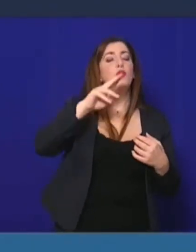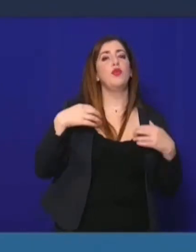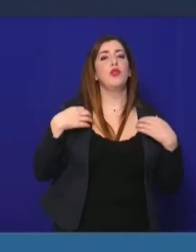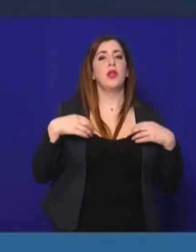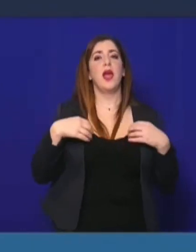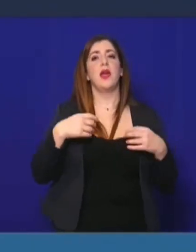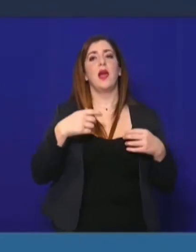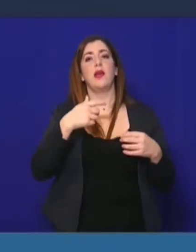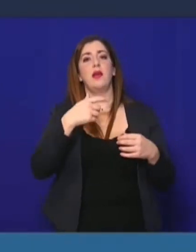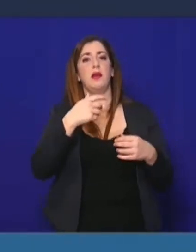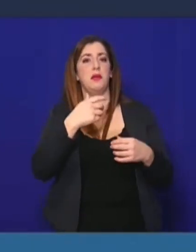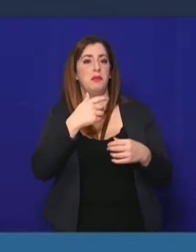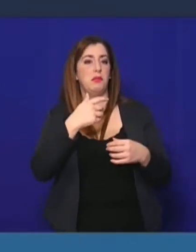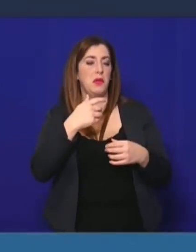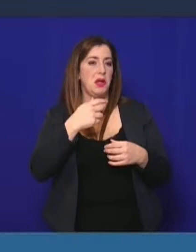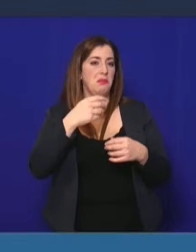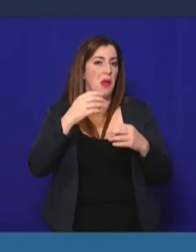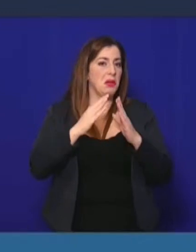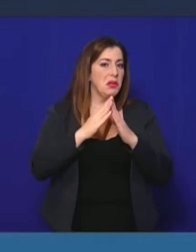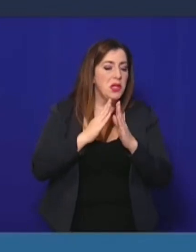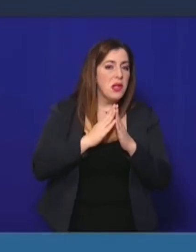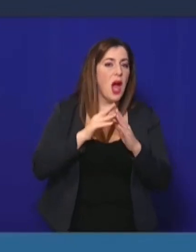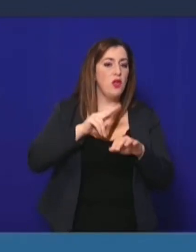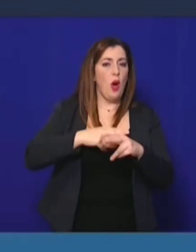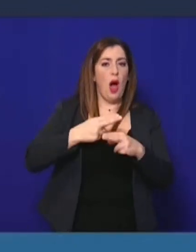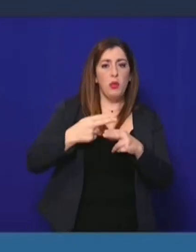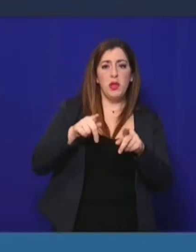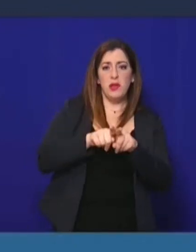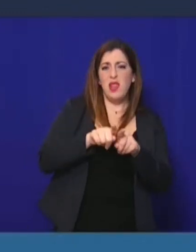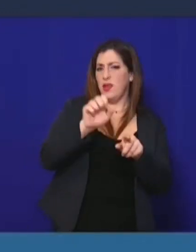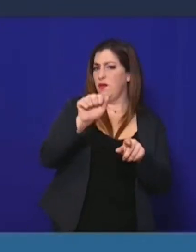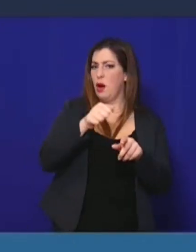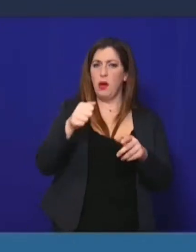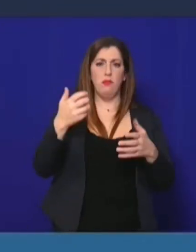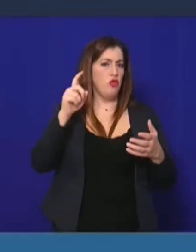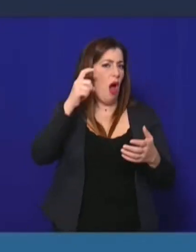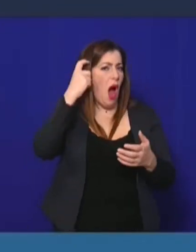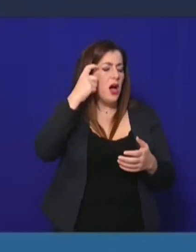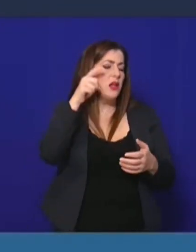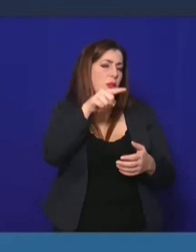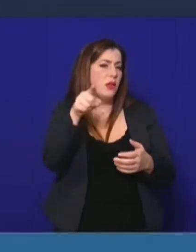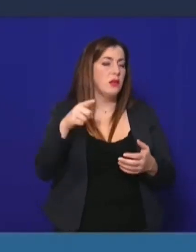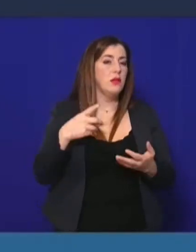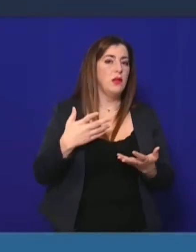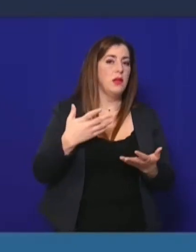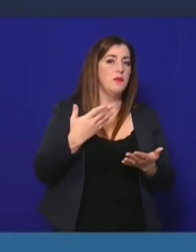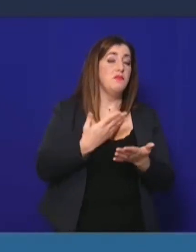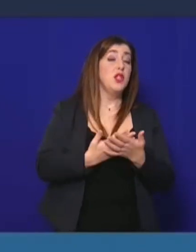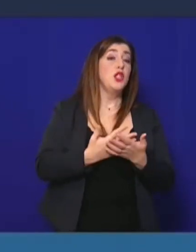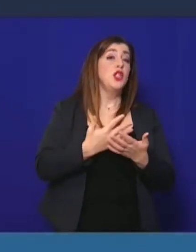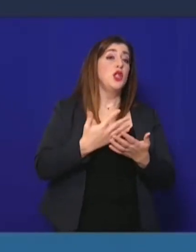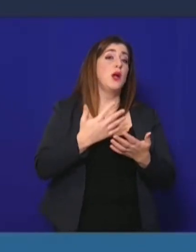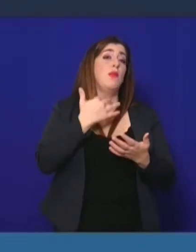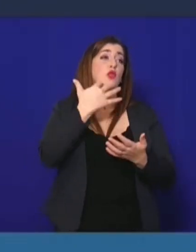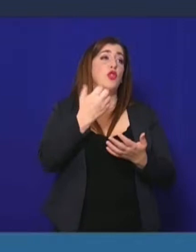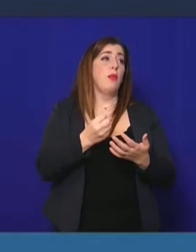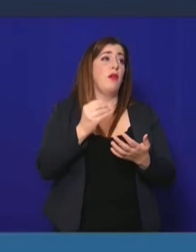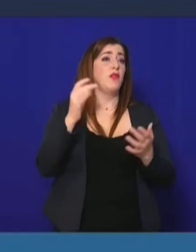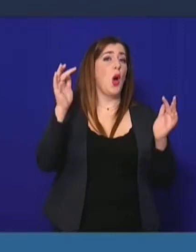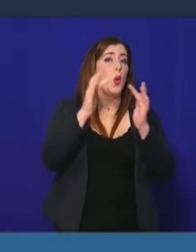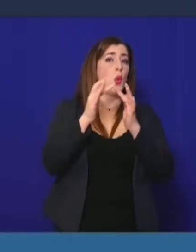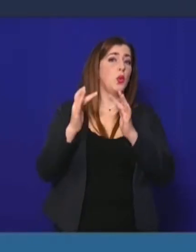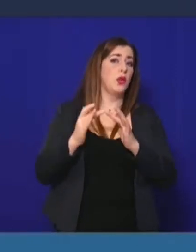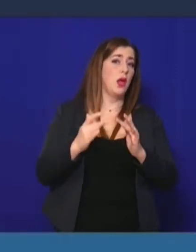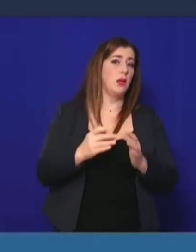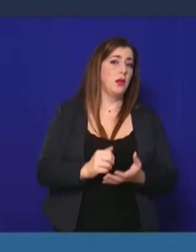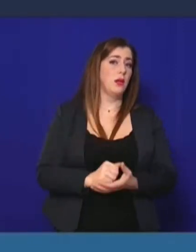ftit jagħtu l-lectures u lessons online sabiex inaqqas anke li l-istudenti eċetera jiġu mħalta ġin stess qedtilna